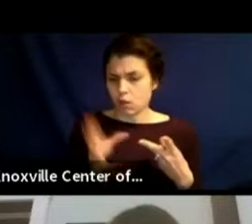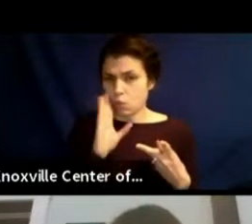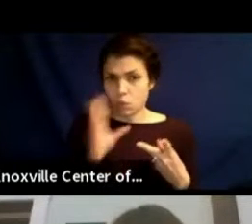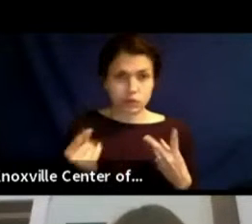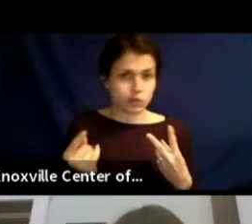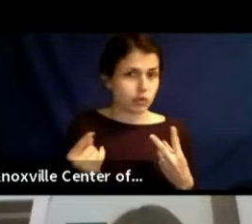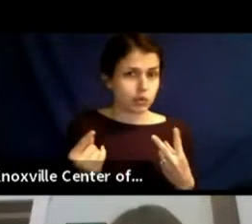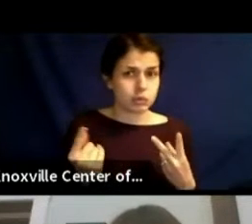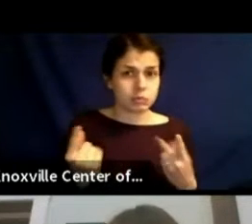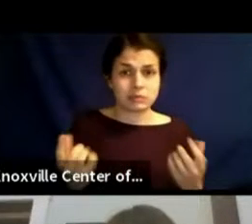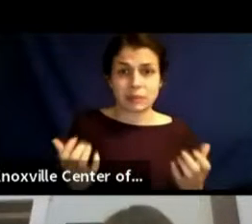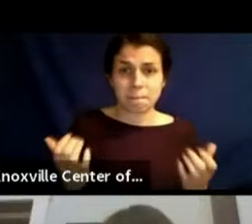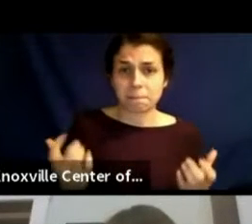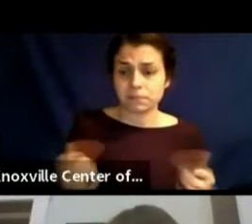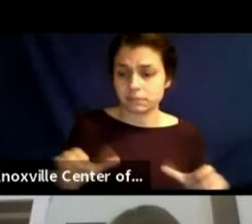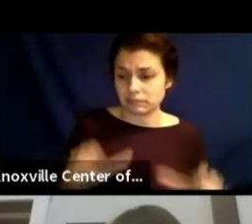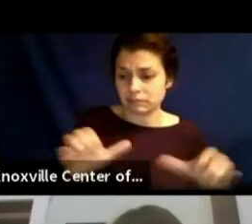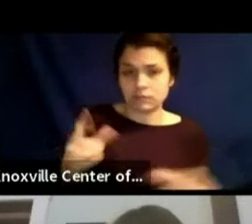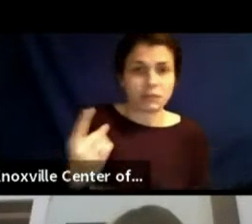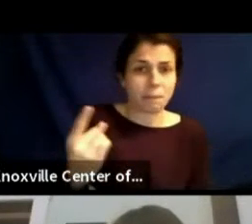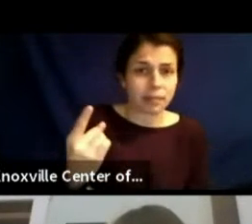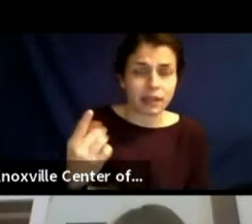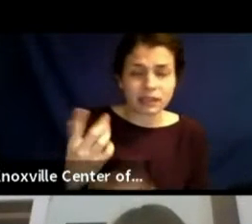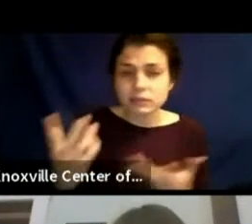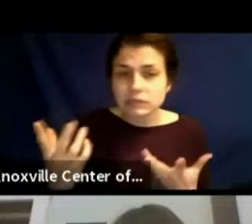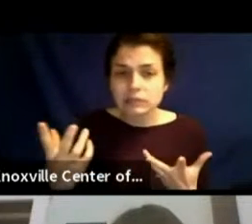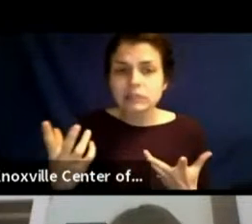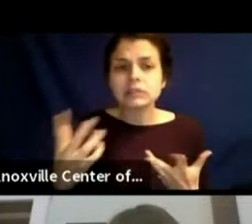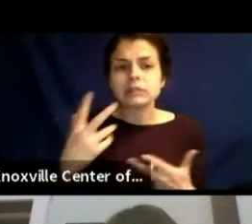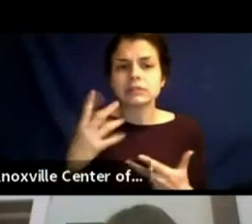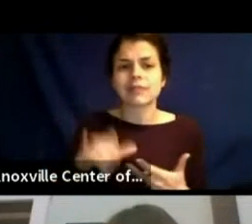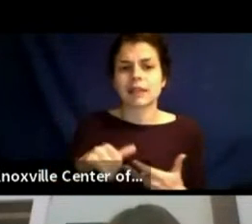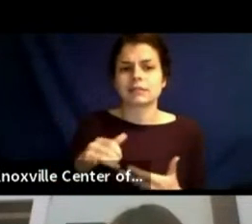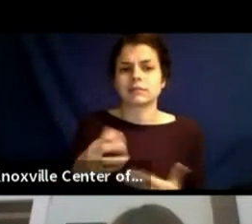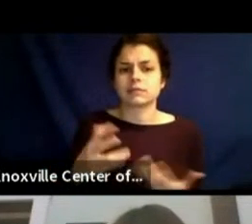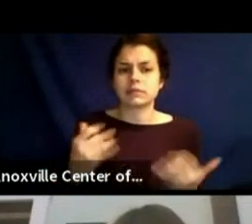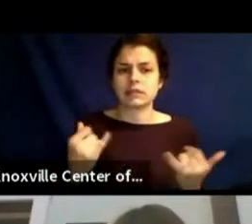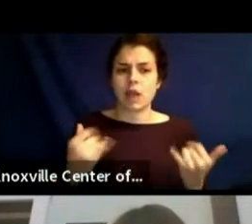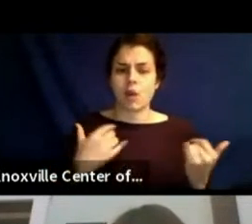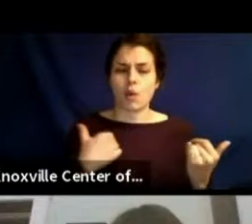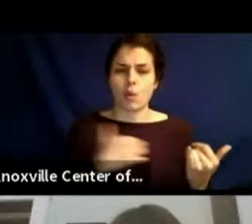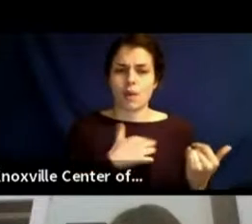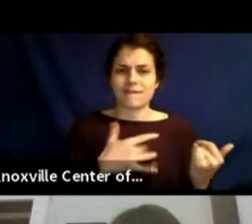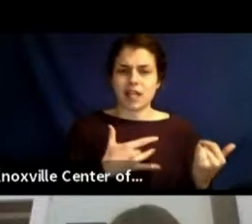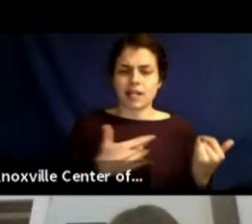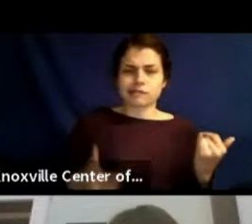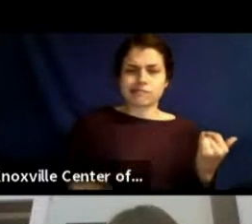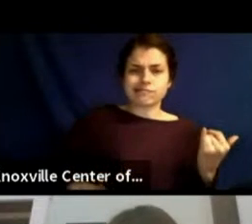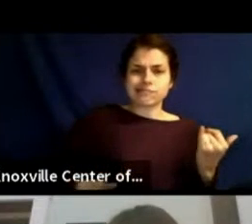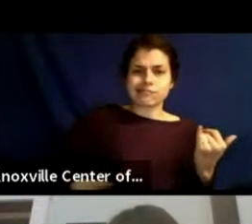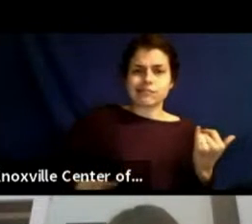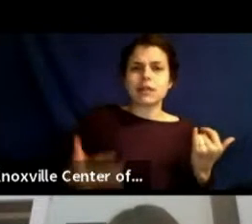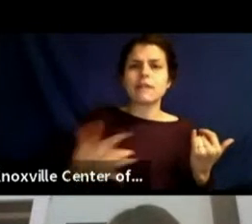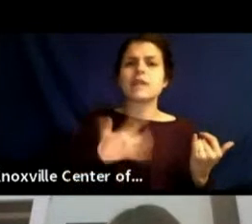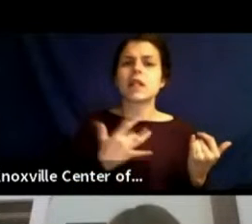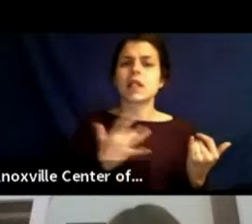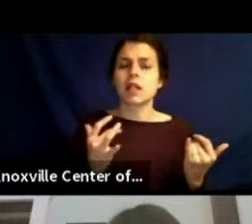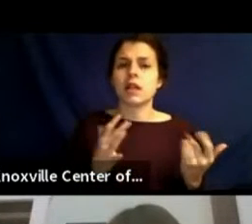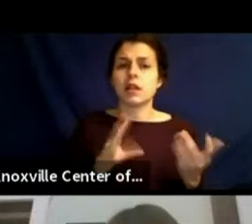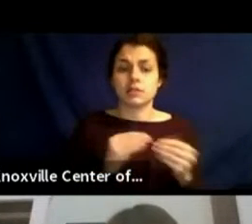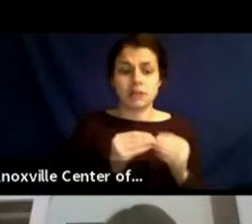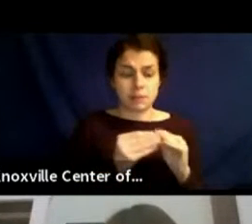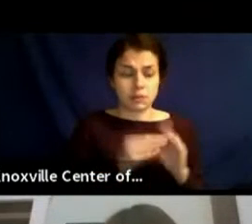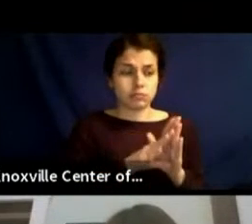of conversation. And I think there is this natural instinct with the numbers being where they are and where